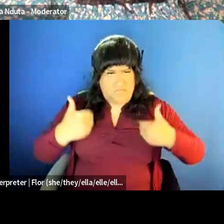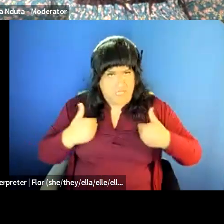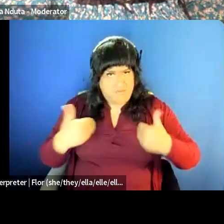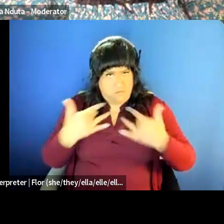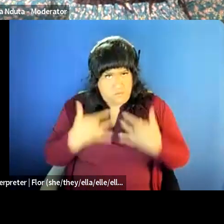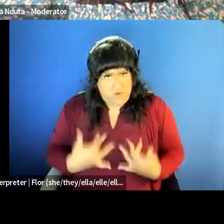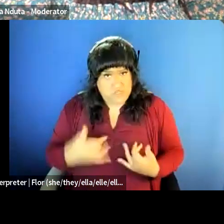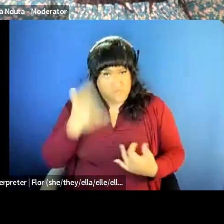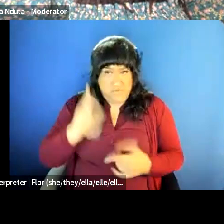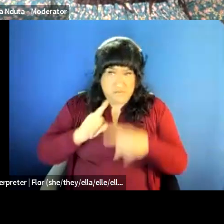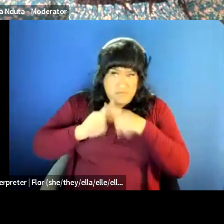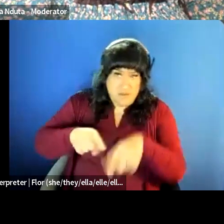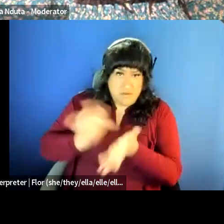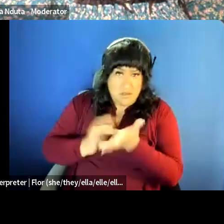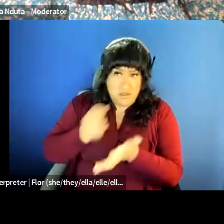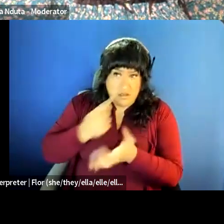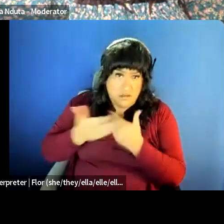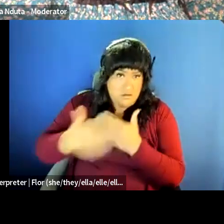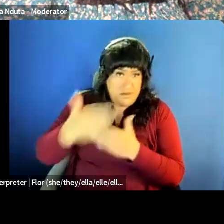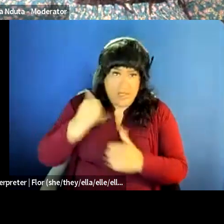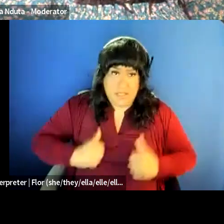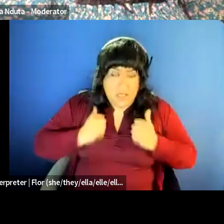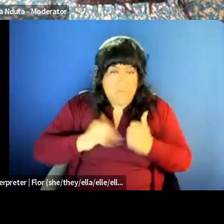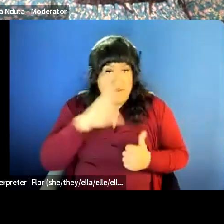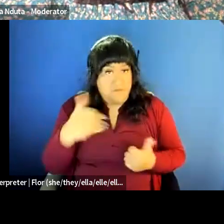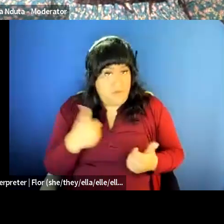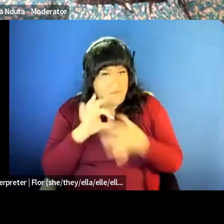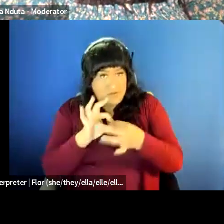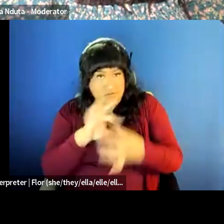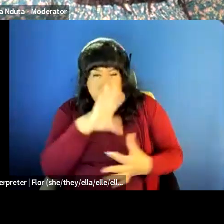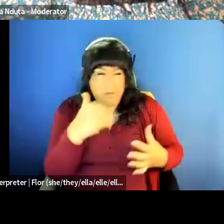life. I'd never have a relationship. I'd probably never hold down a job.